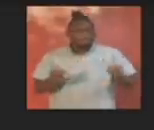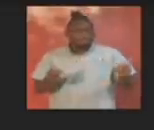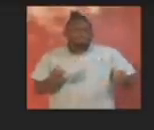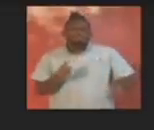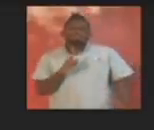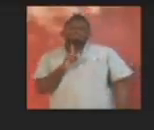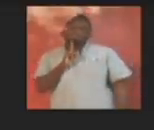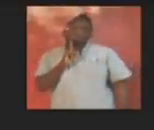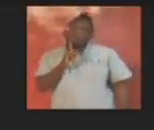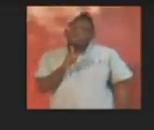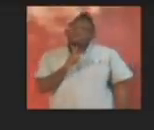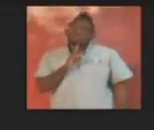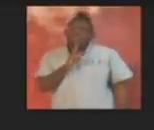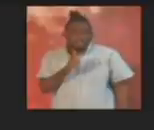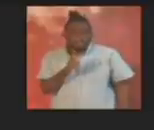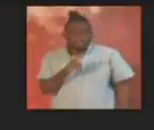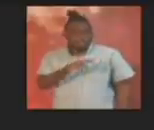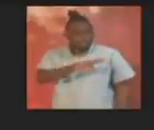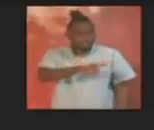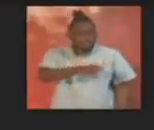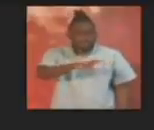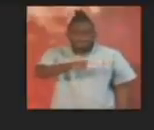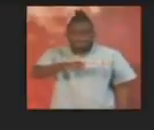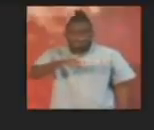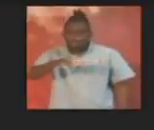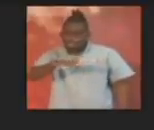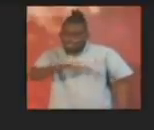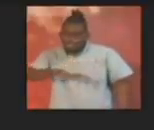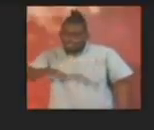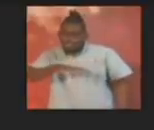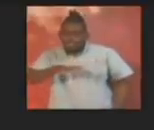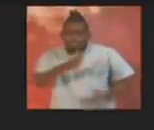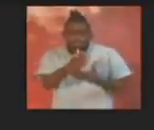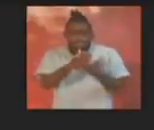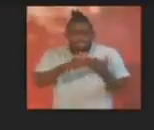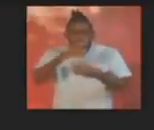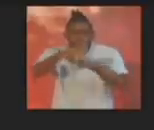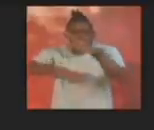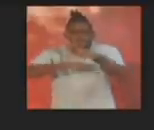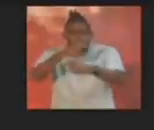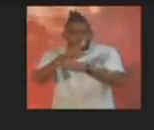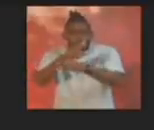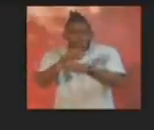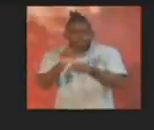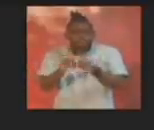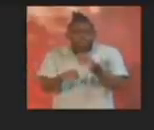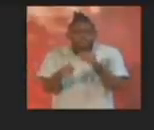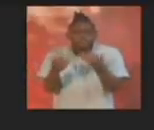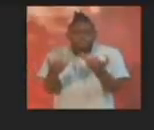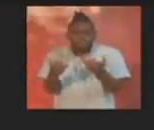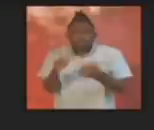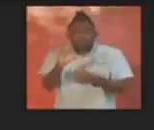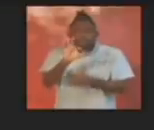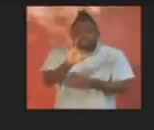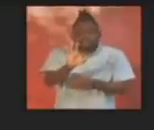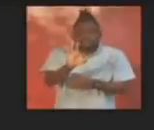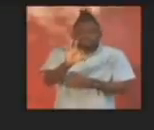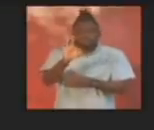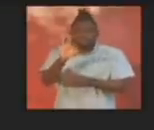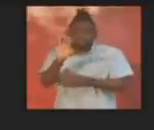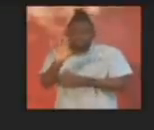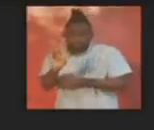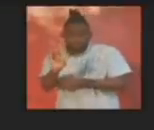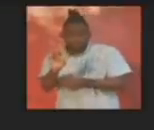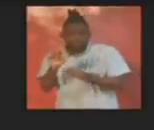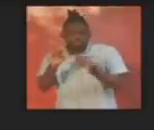different planets. So what we're hearing now from the G7s and a few others is that